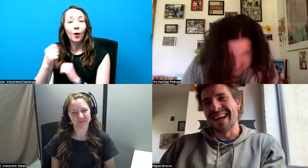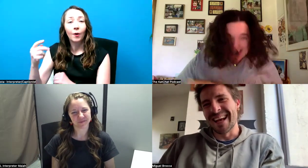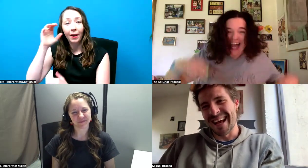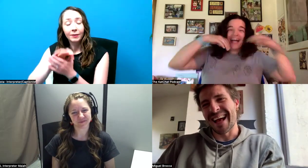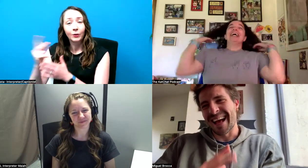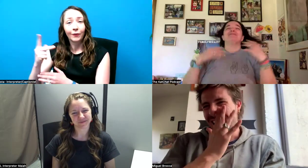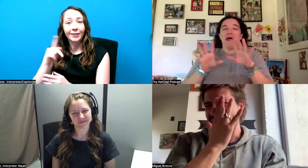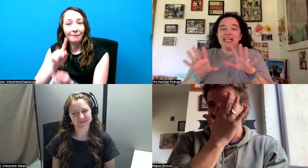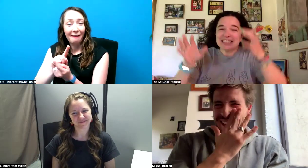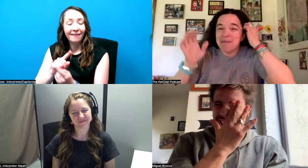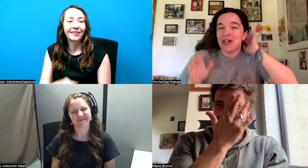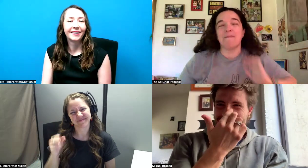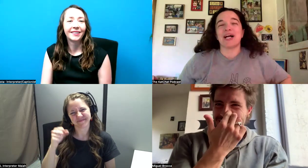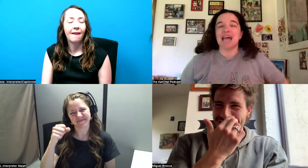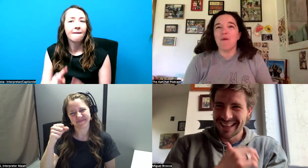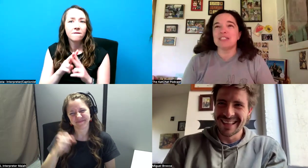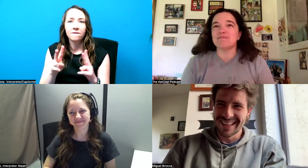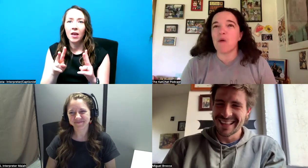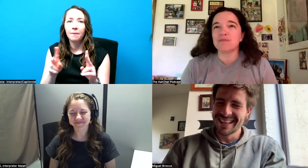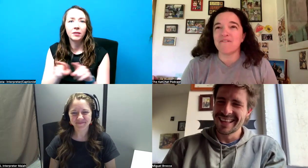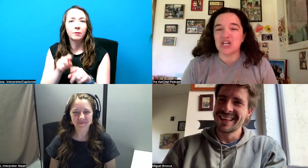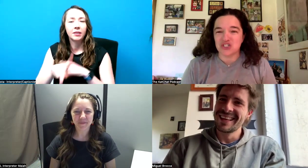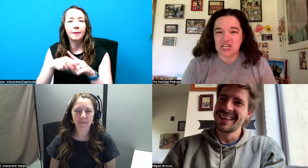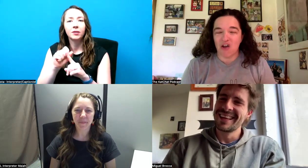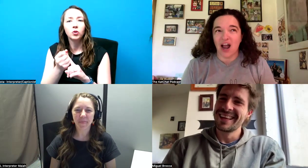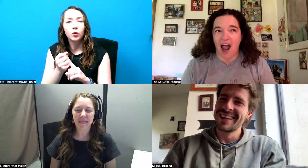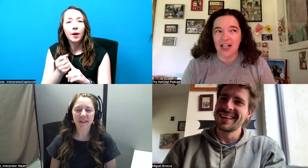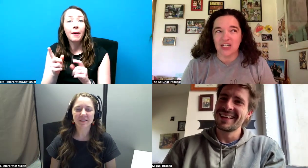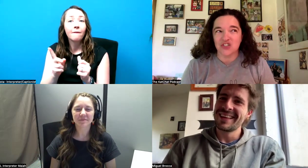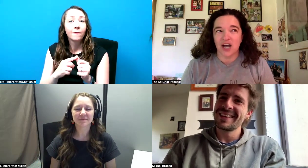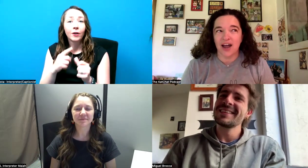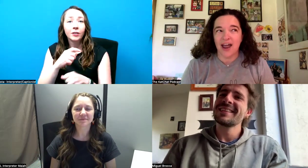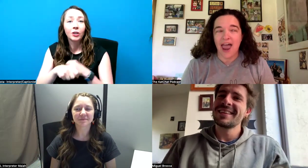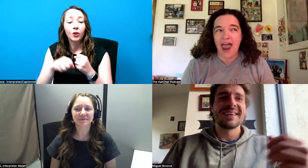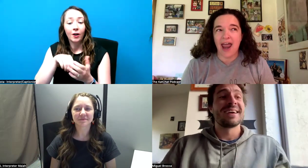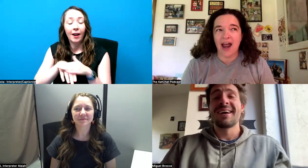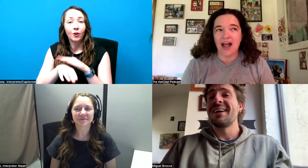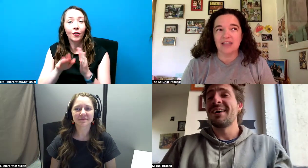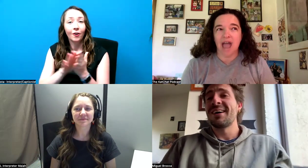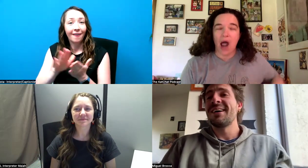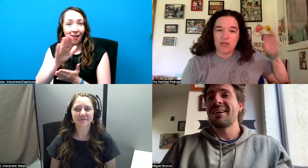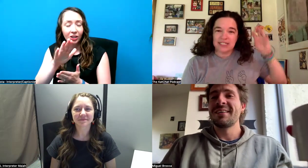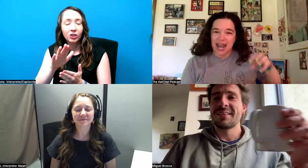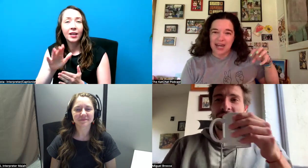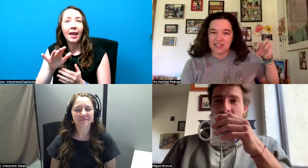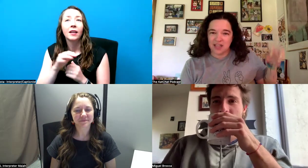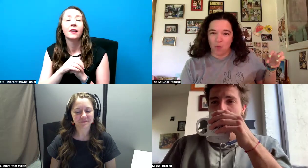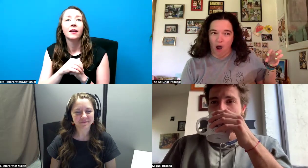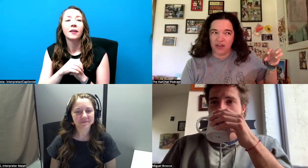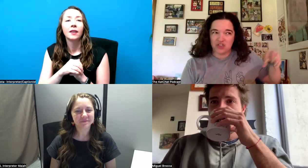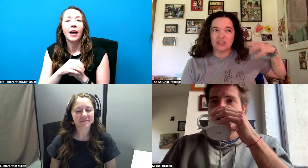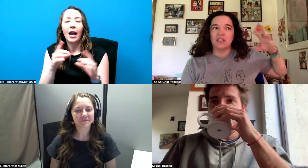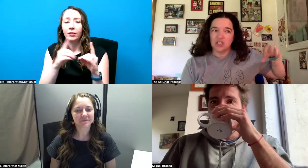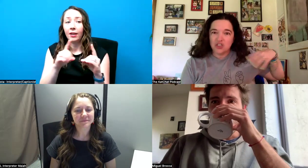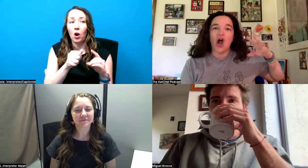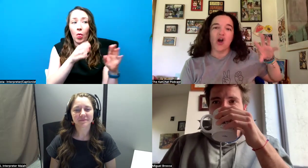yes. Very similar because I was my first year in college and I was dating